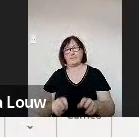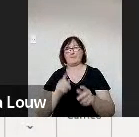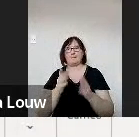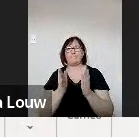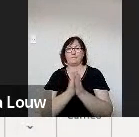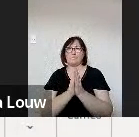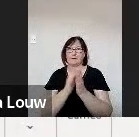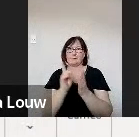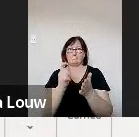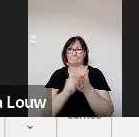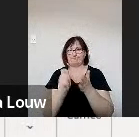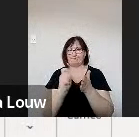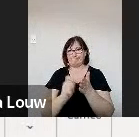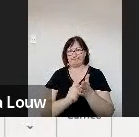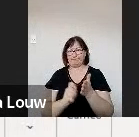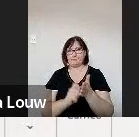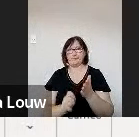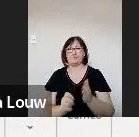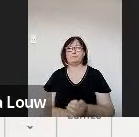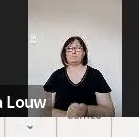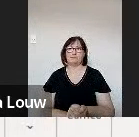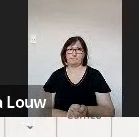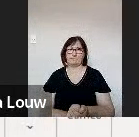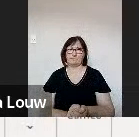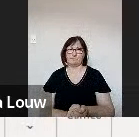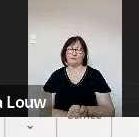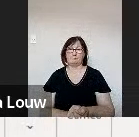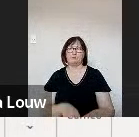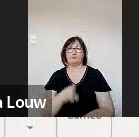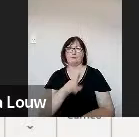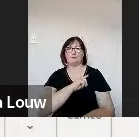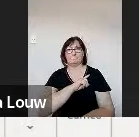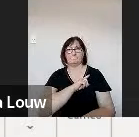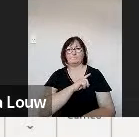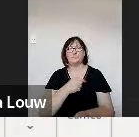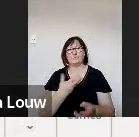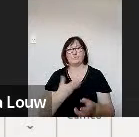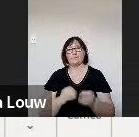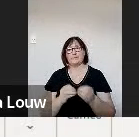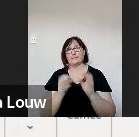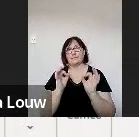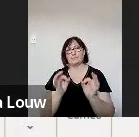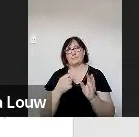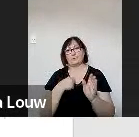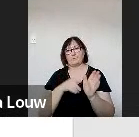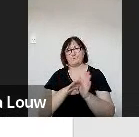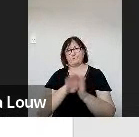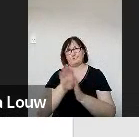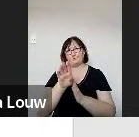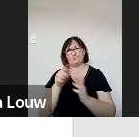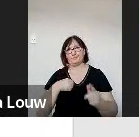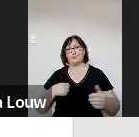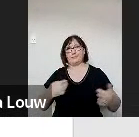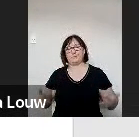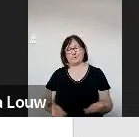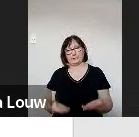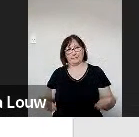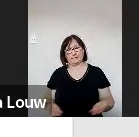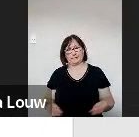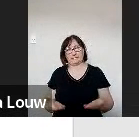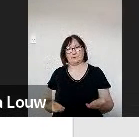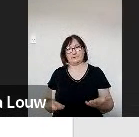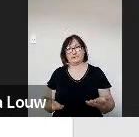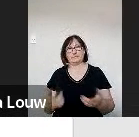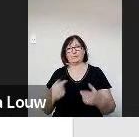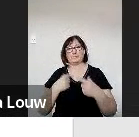very, very appreciated, because we'd like to also ensure that we improve on our services. We want to ensure that we do our best